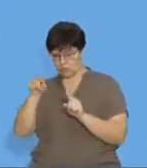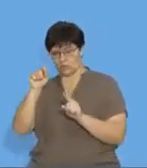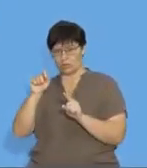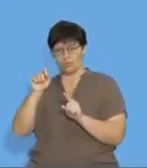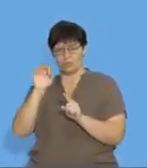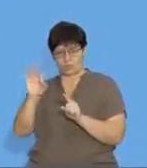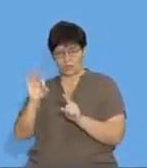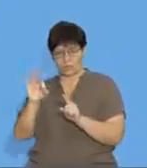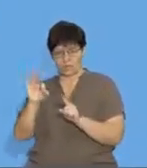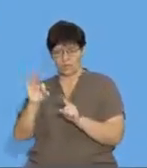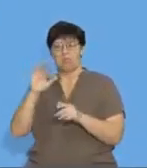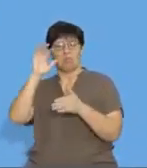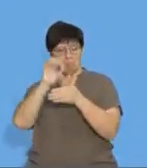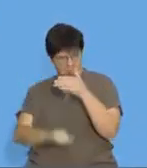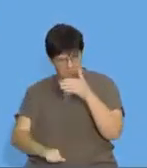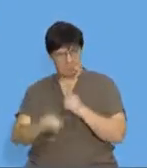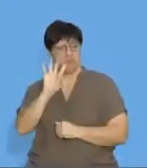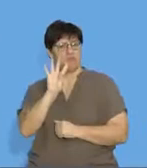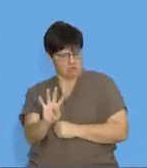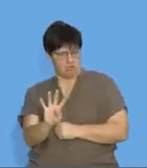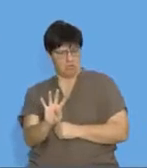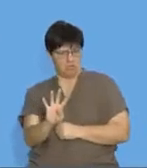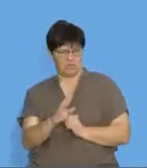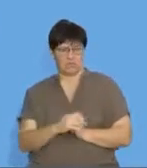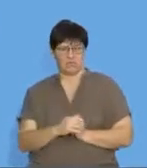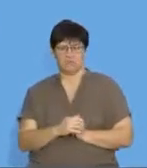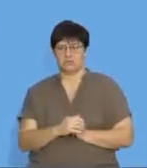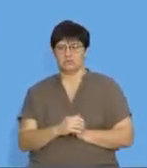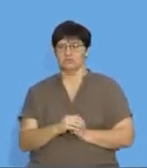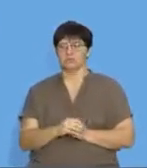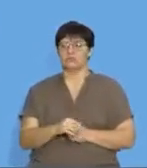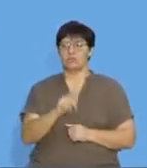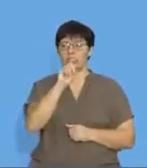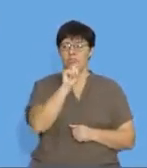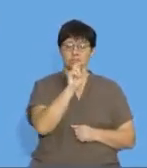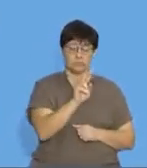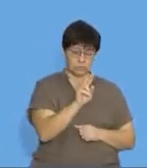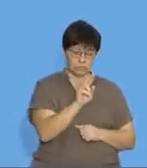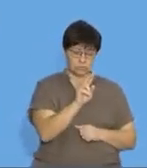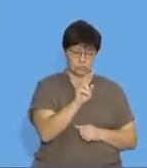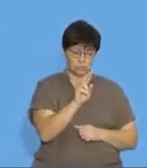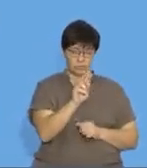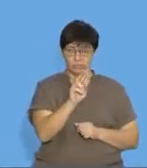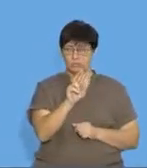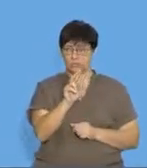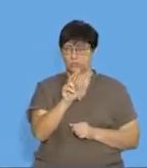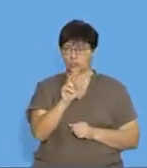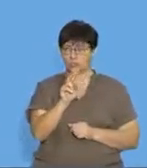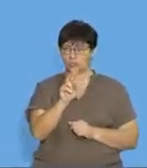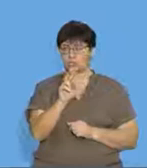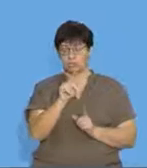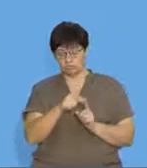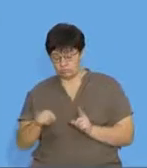3, I again subtracted 4. Then going from 2 to negative 2,